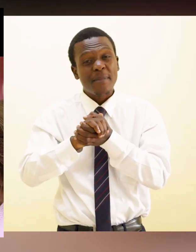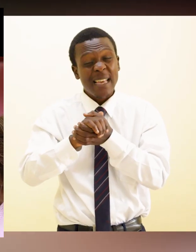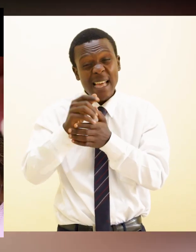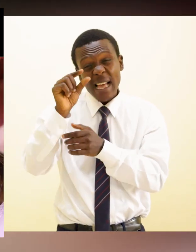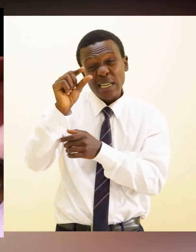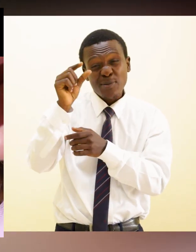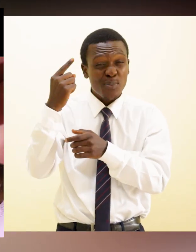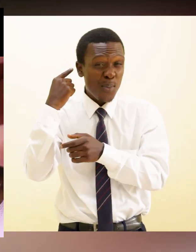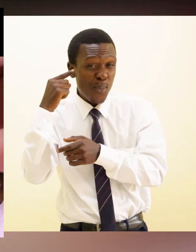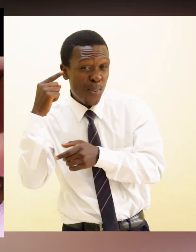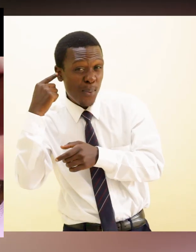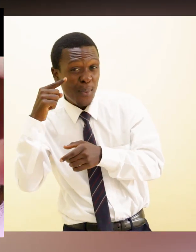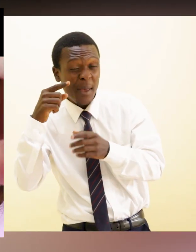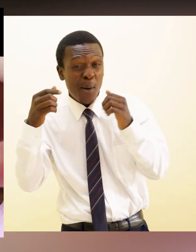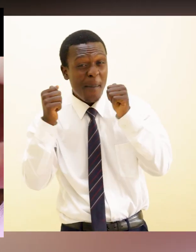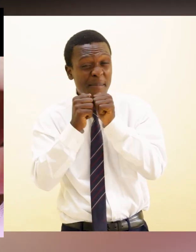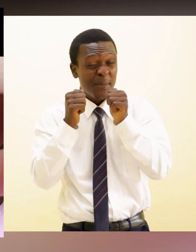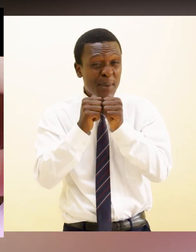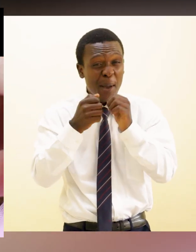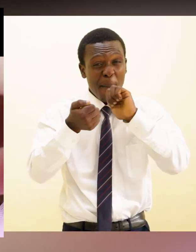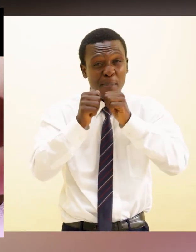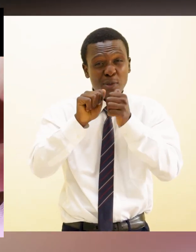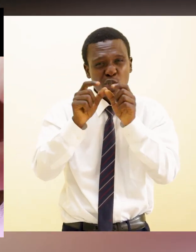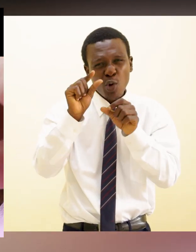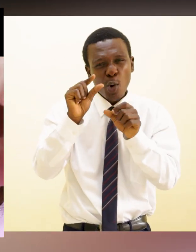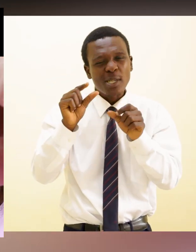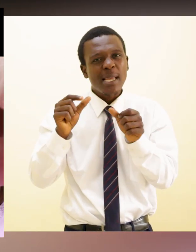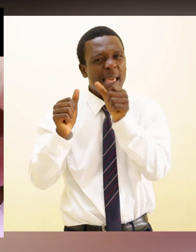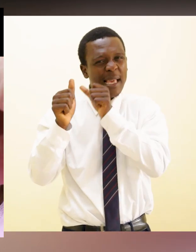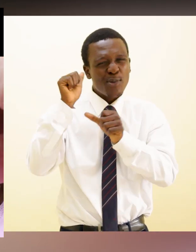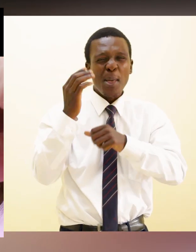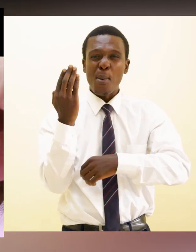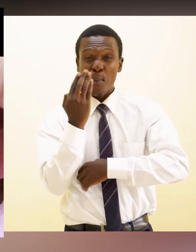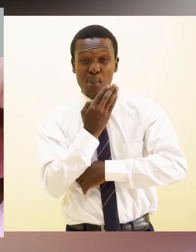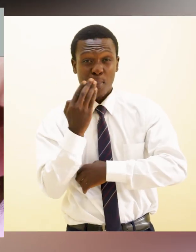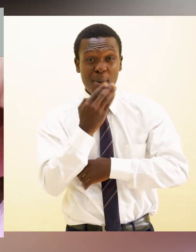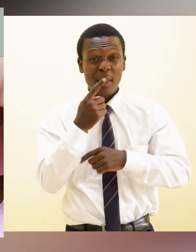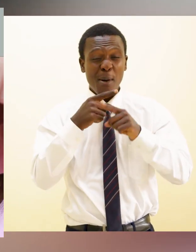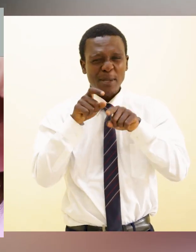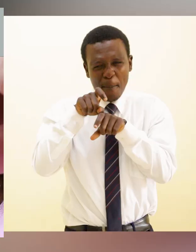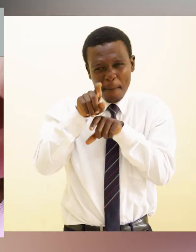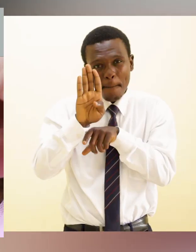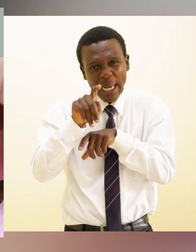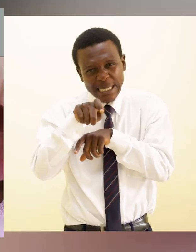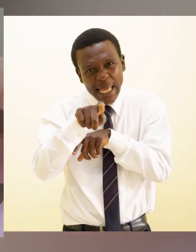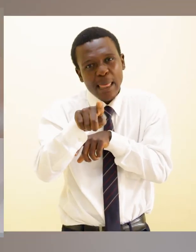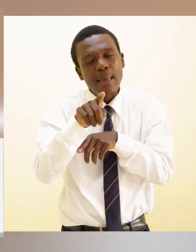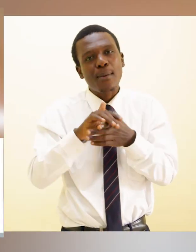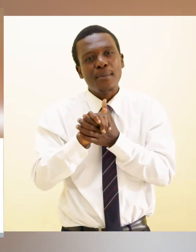Acute otitis externa often has a short history, is painful and often bacterial.